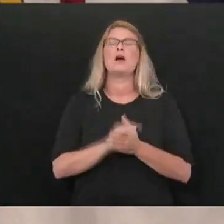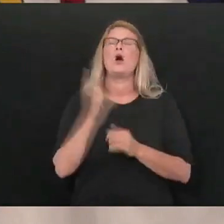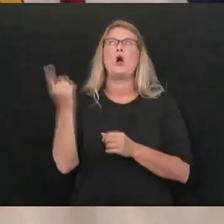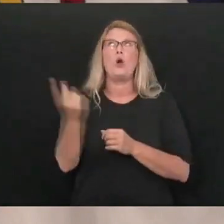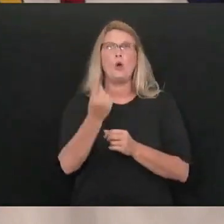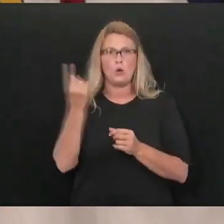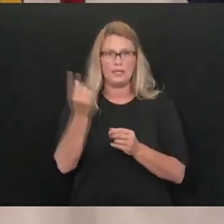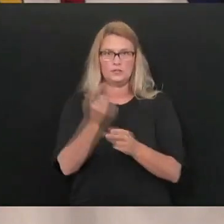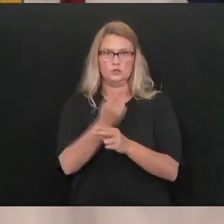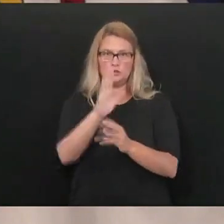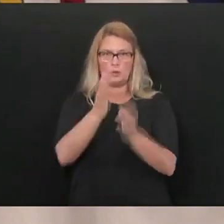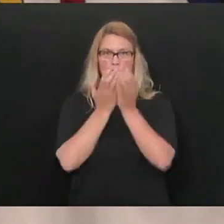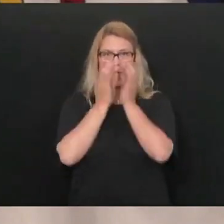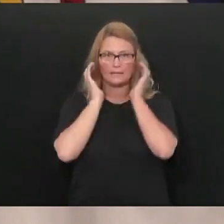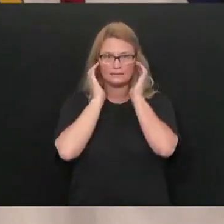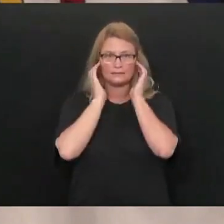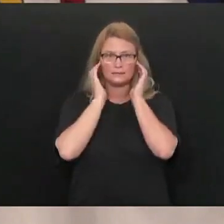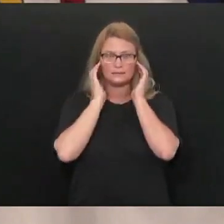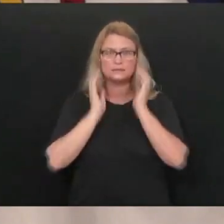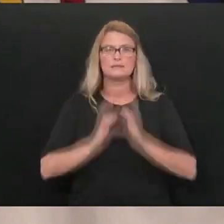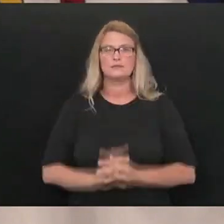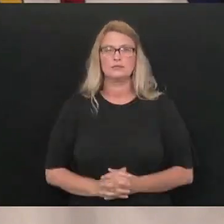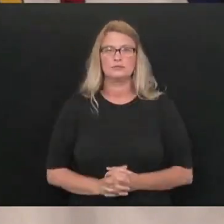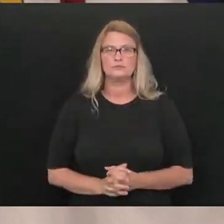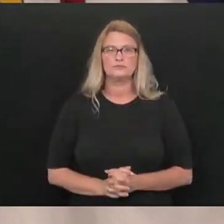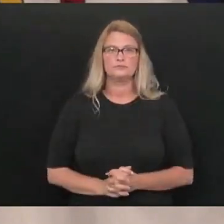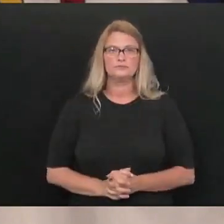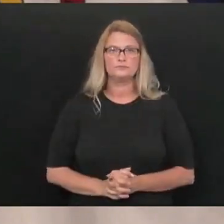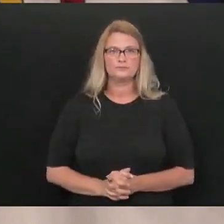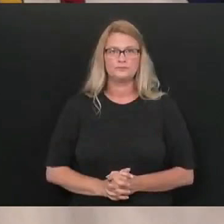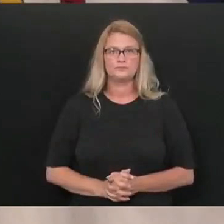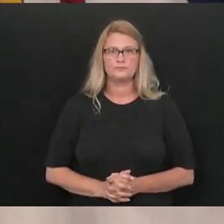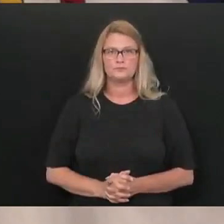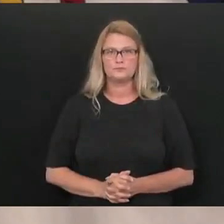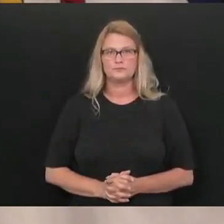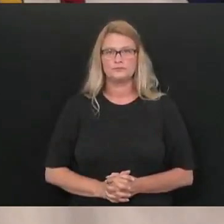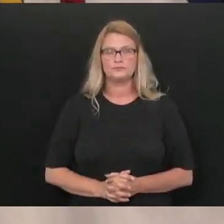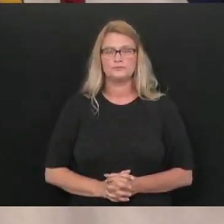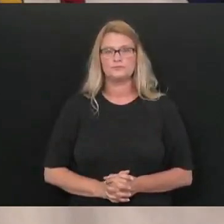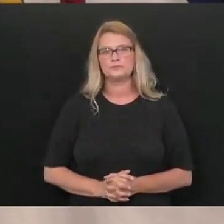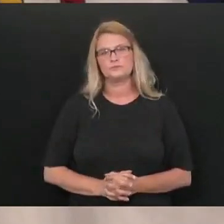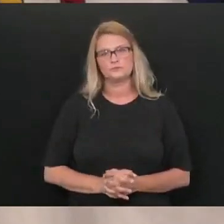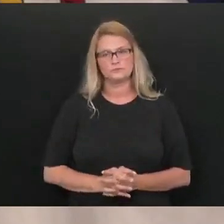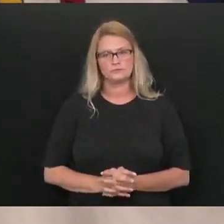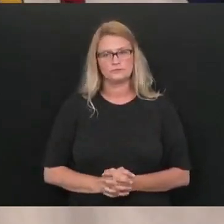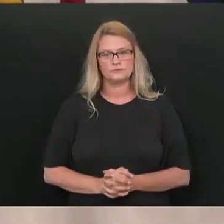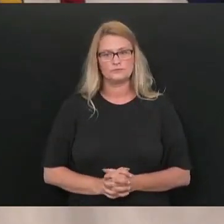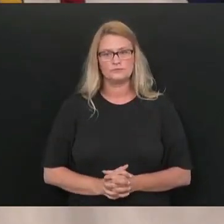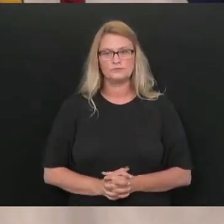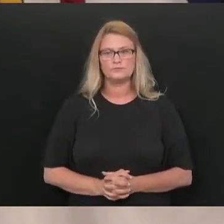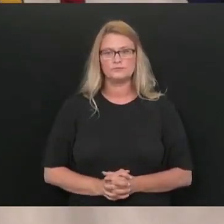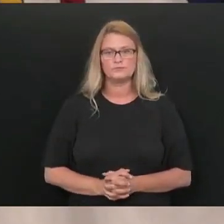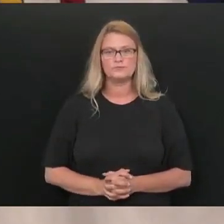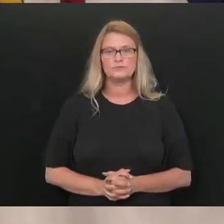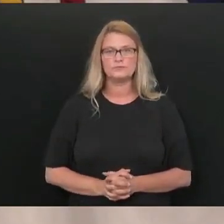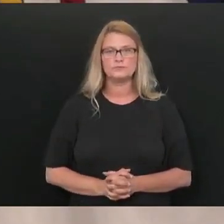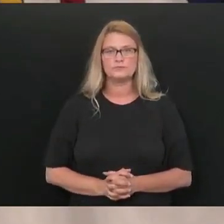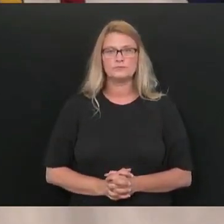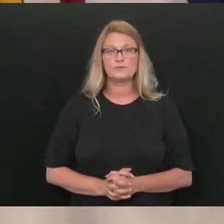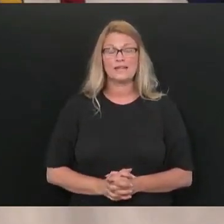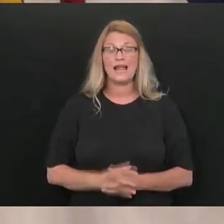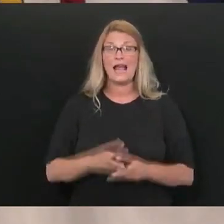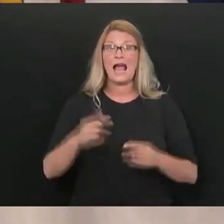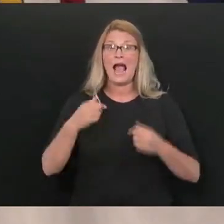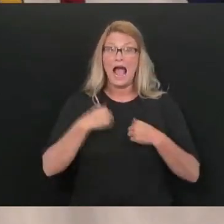mask. I want everyone to know that I am very, very